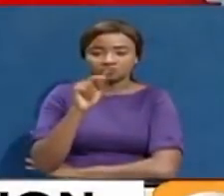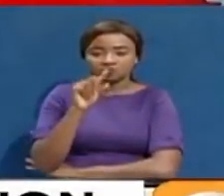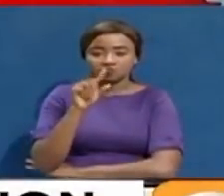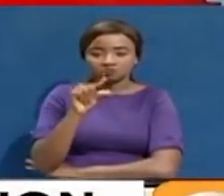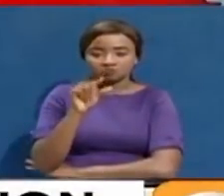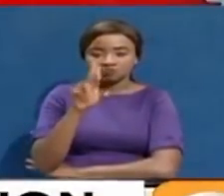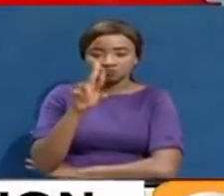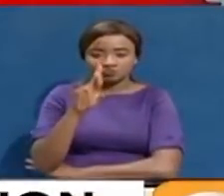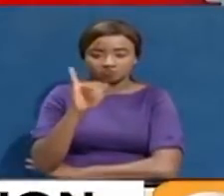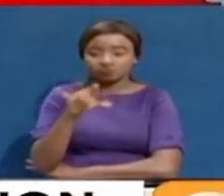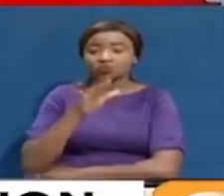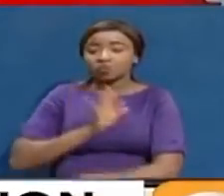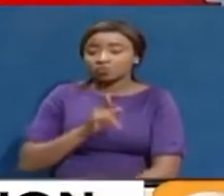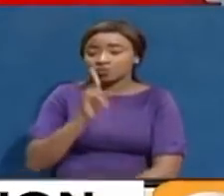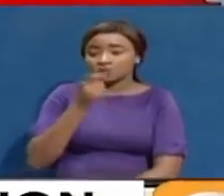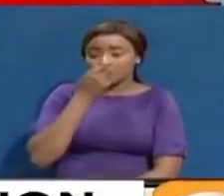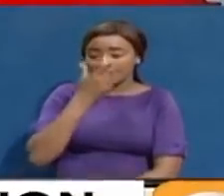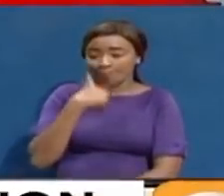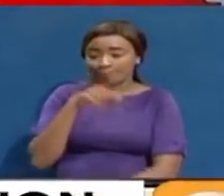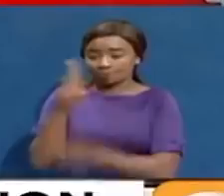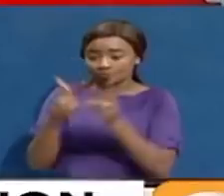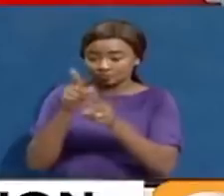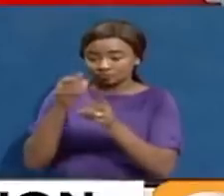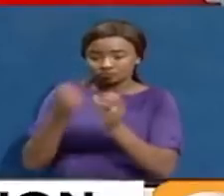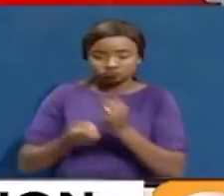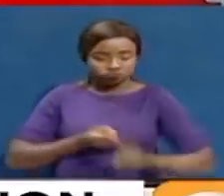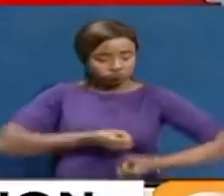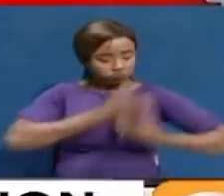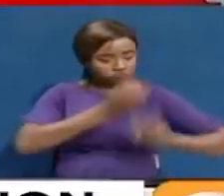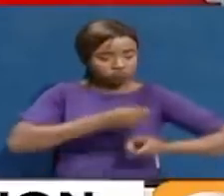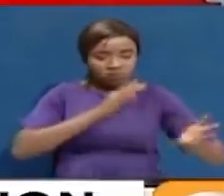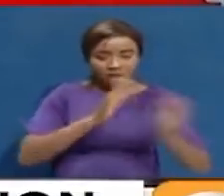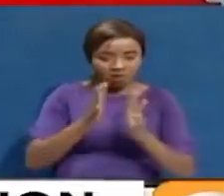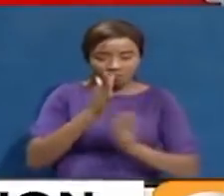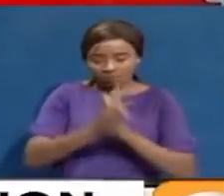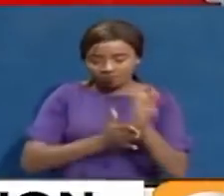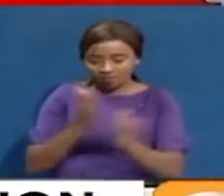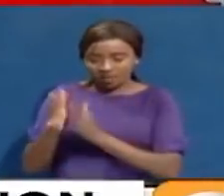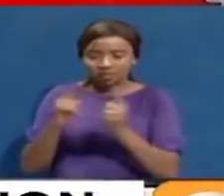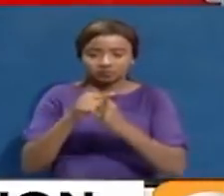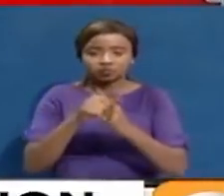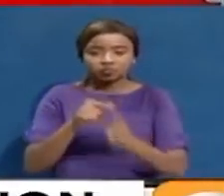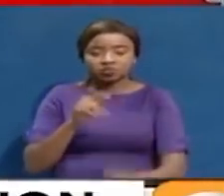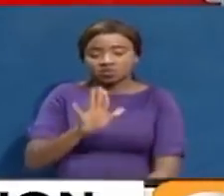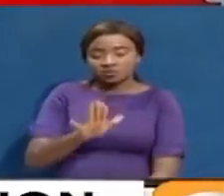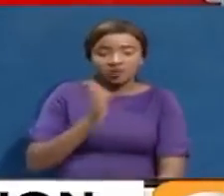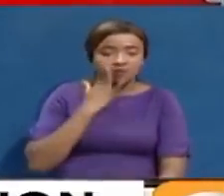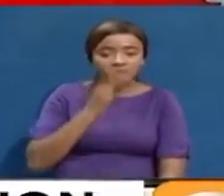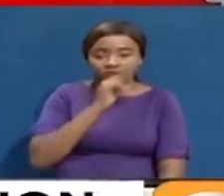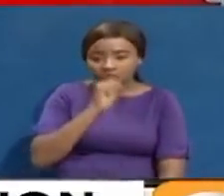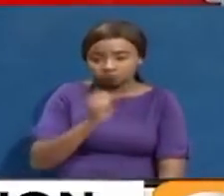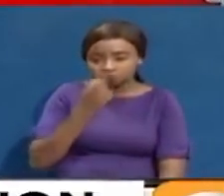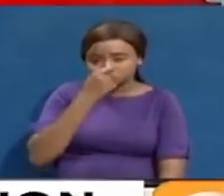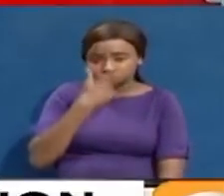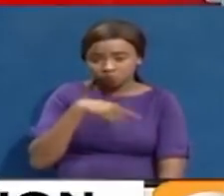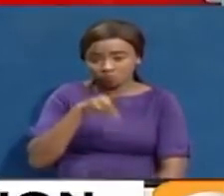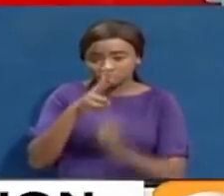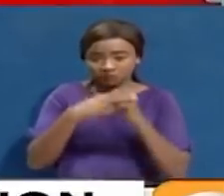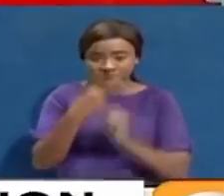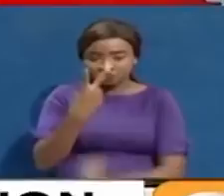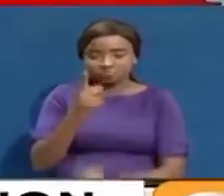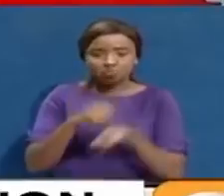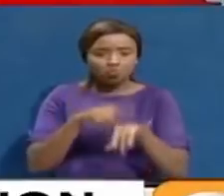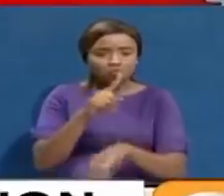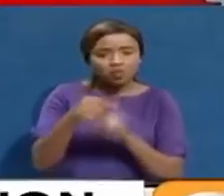has confessed how she planned and executed the murder of her 72-year-old grandmother in